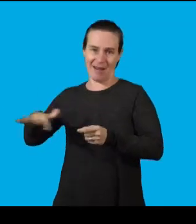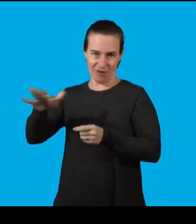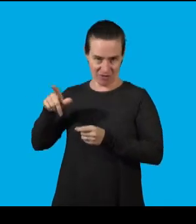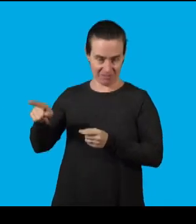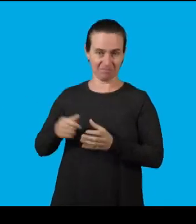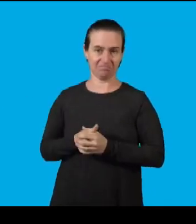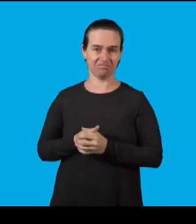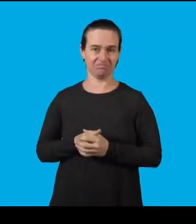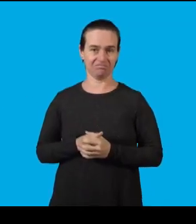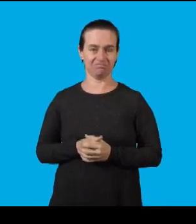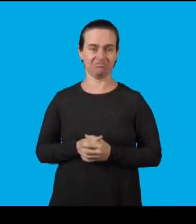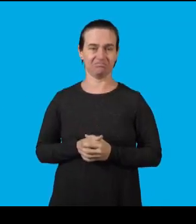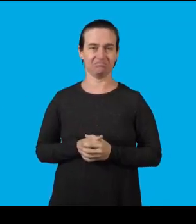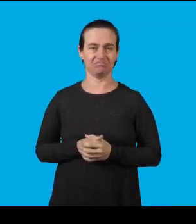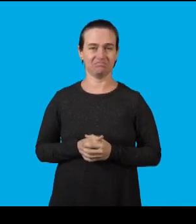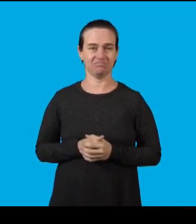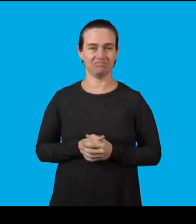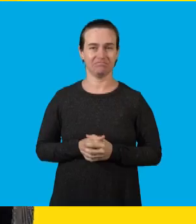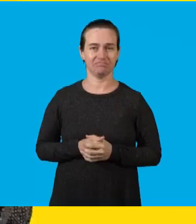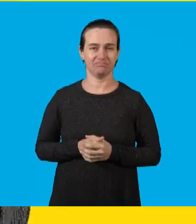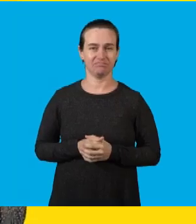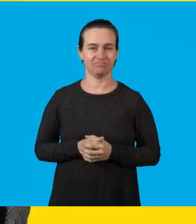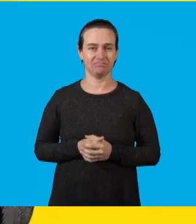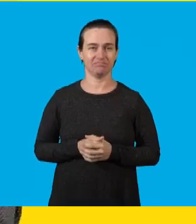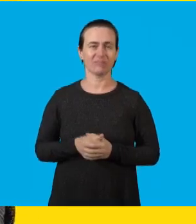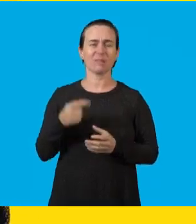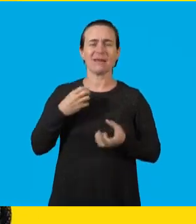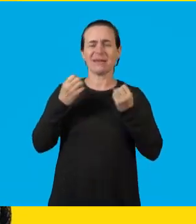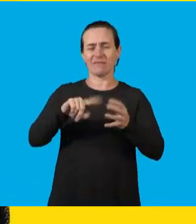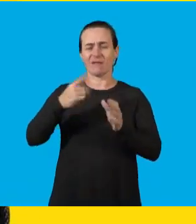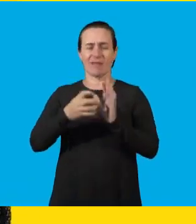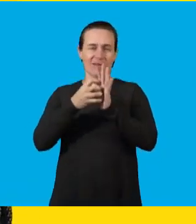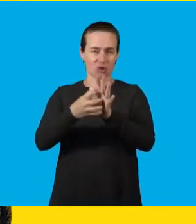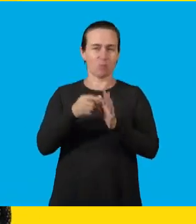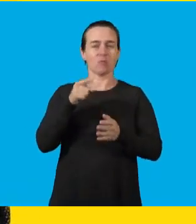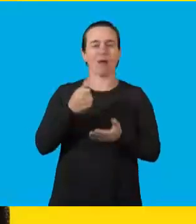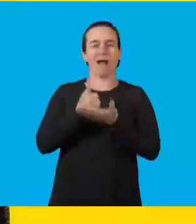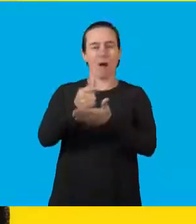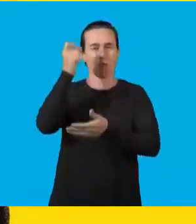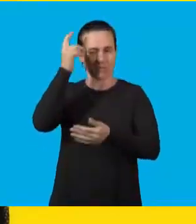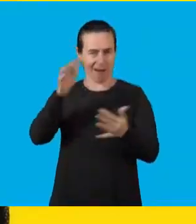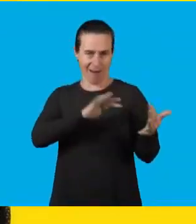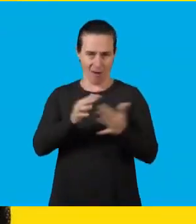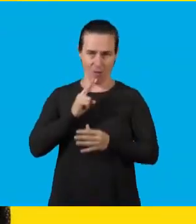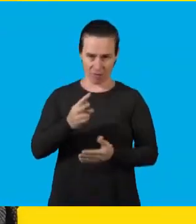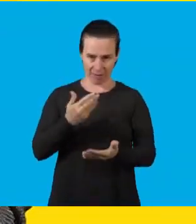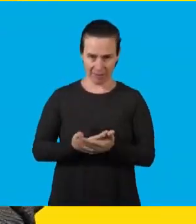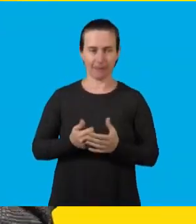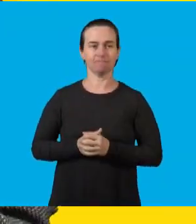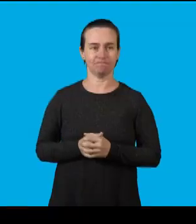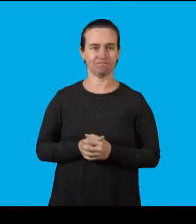let's move on to another example that will help you understand how to answer exam